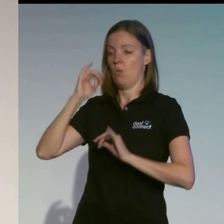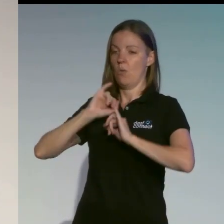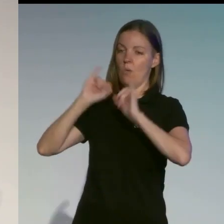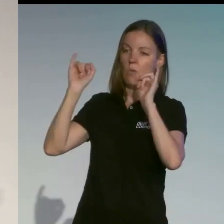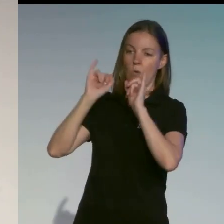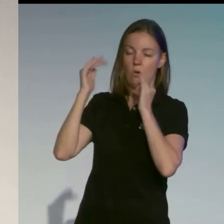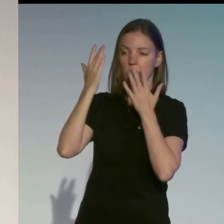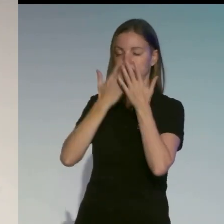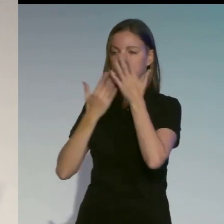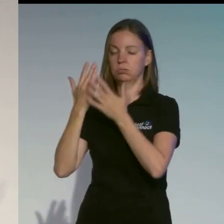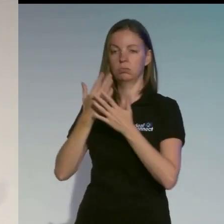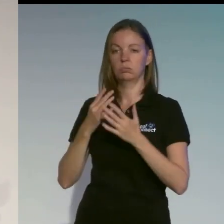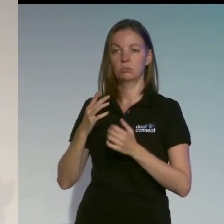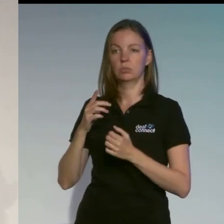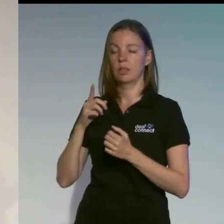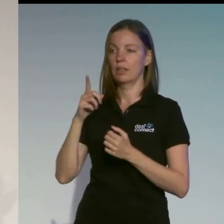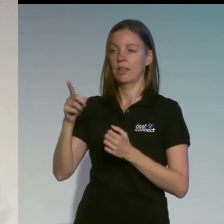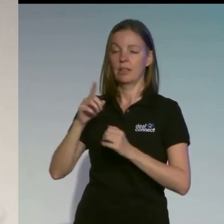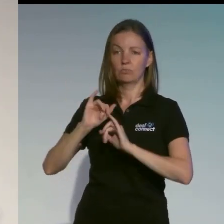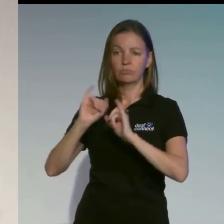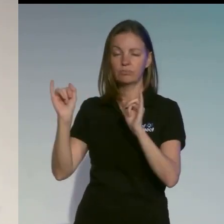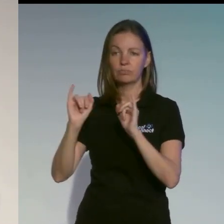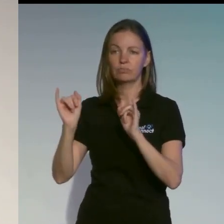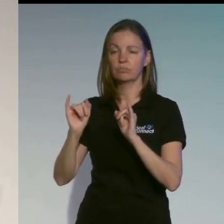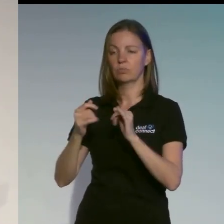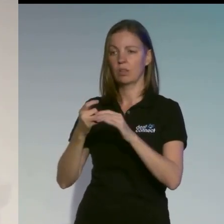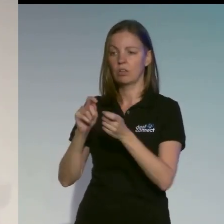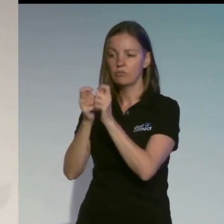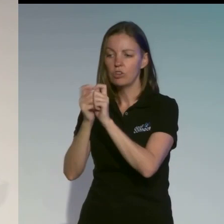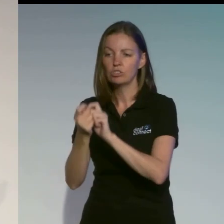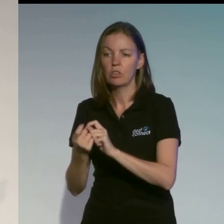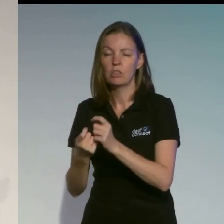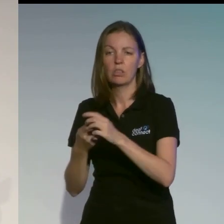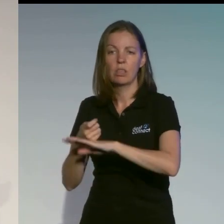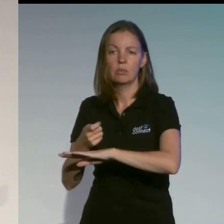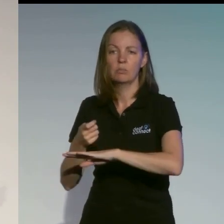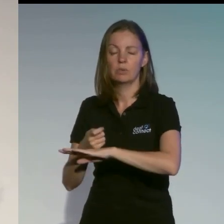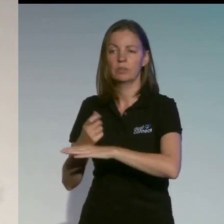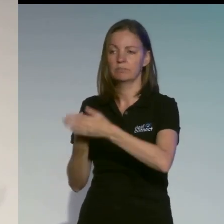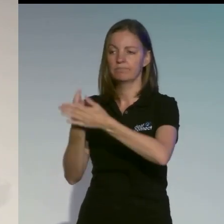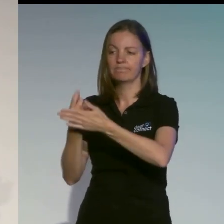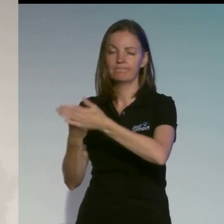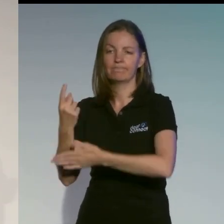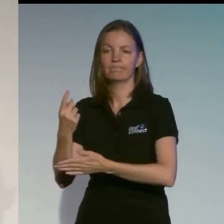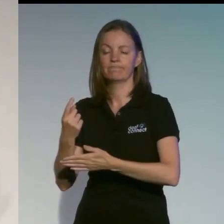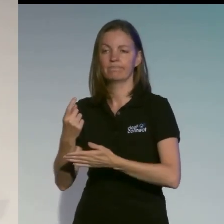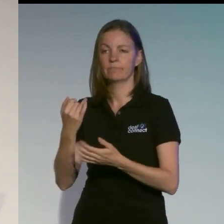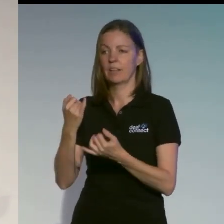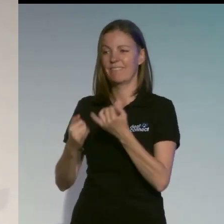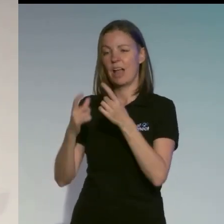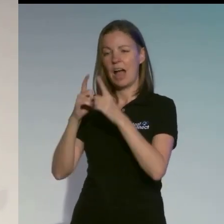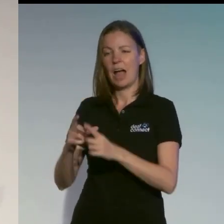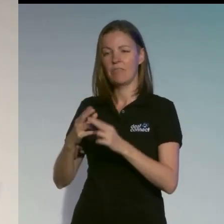wasn't any of the very sort of vague and nebulous practices he went through that would probably be very hard to define if we're thinking about the trope of